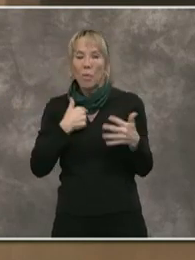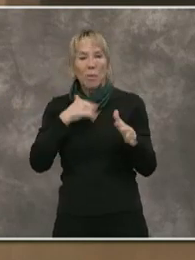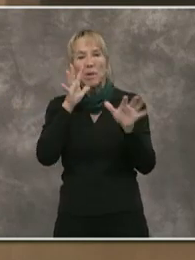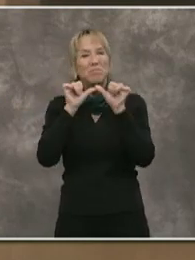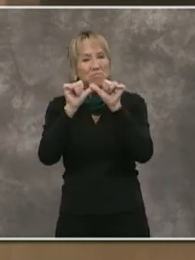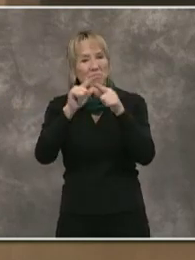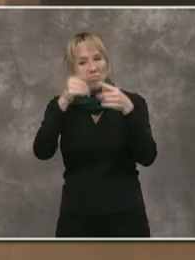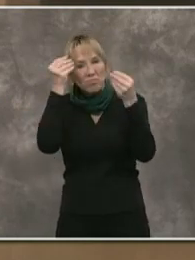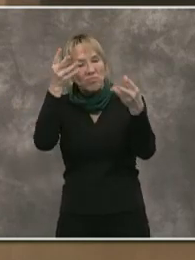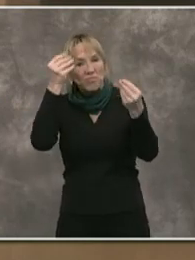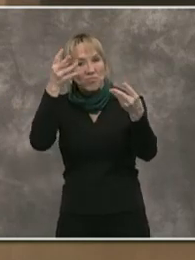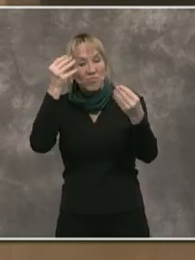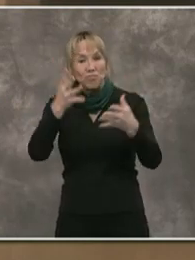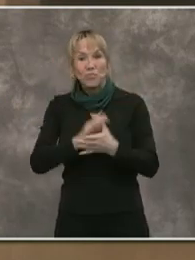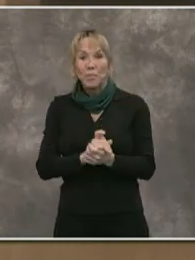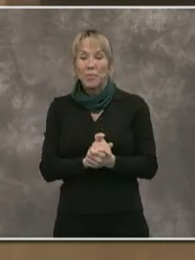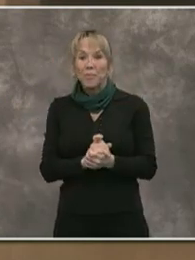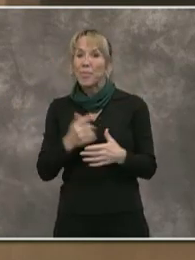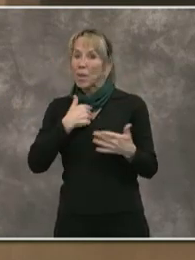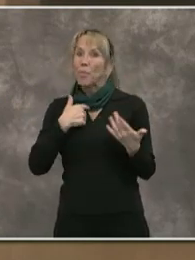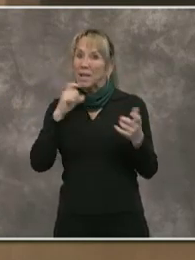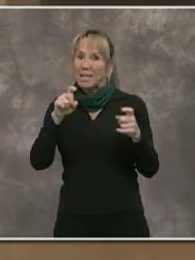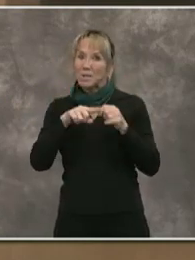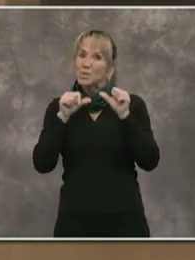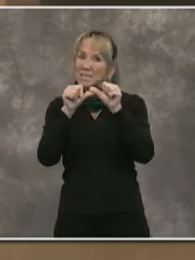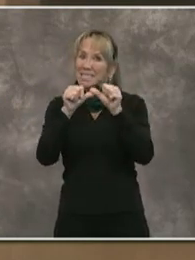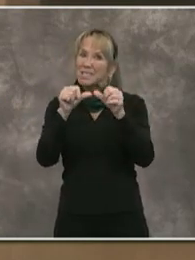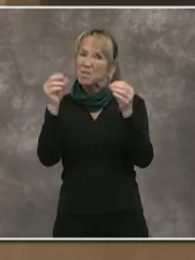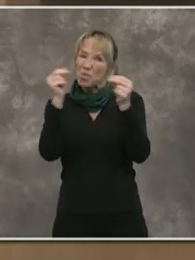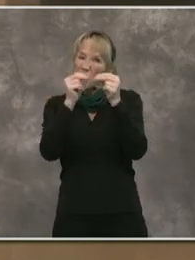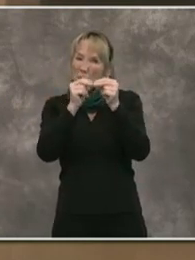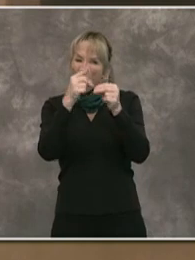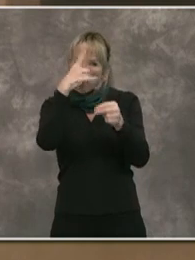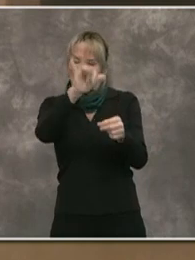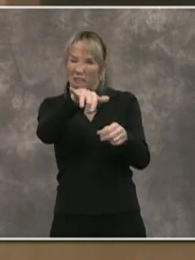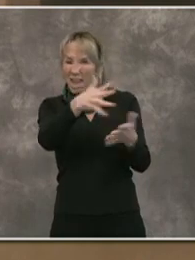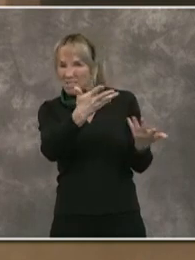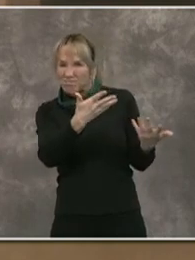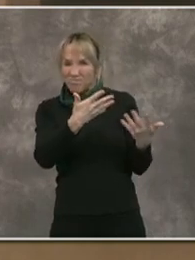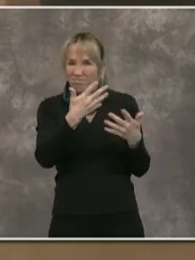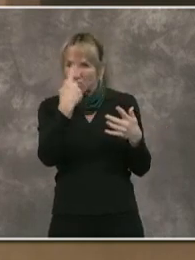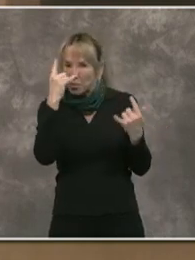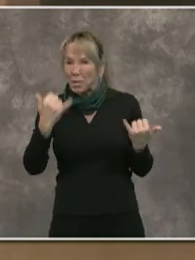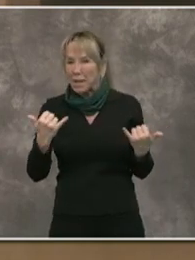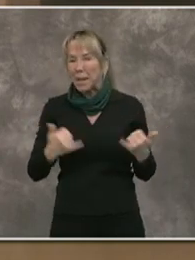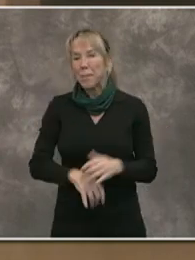progress on that, but it was just a recognition that we need to continue to do more in that area.